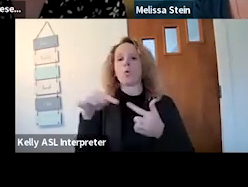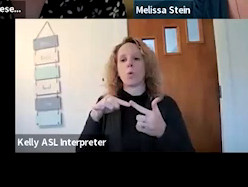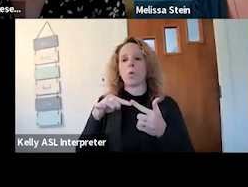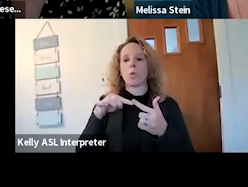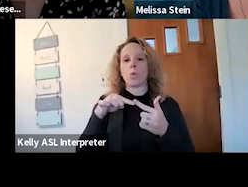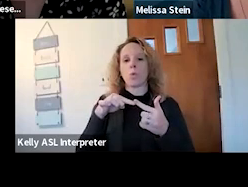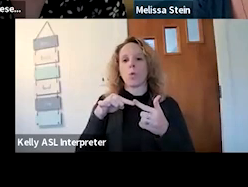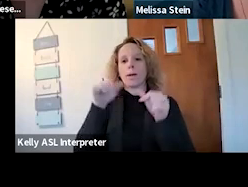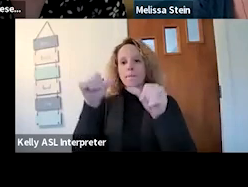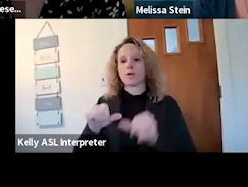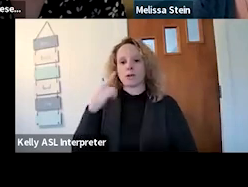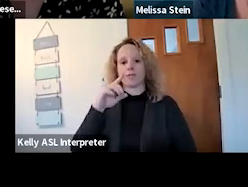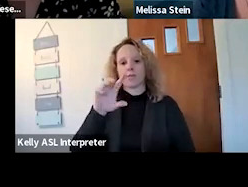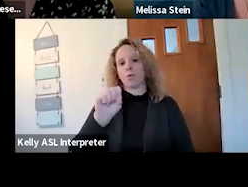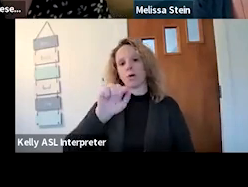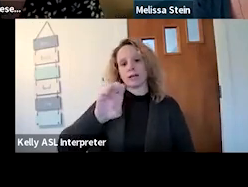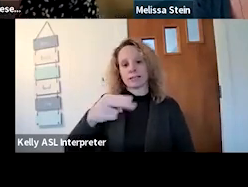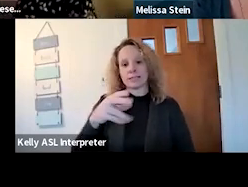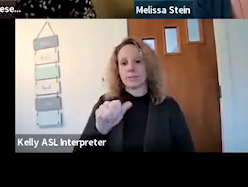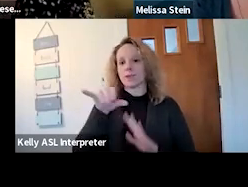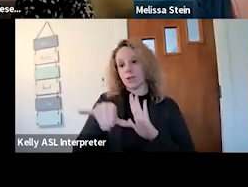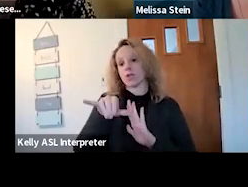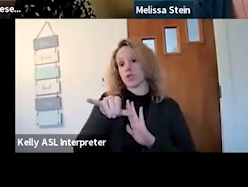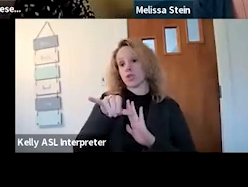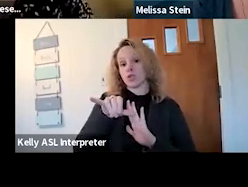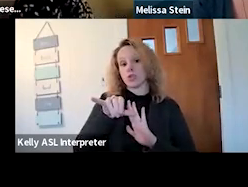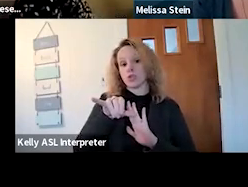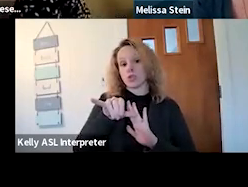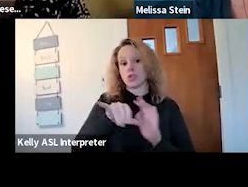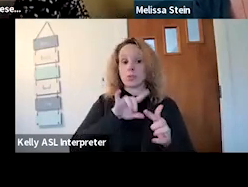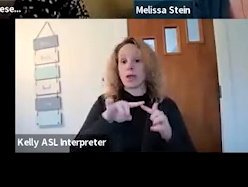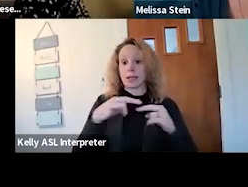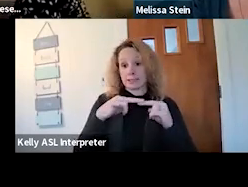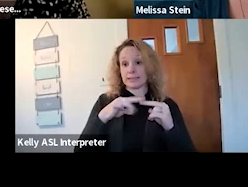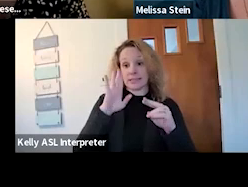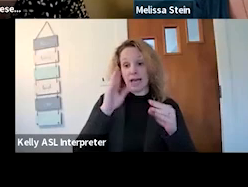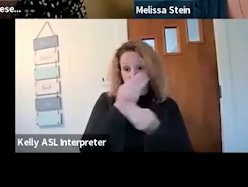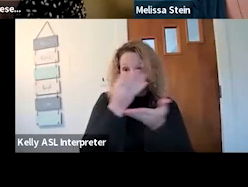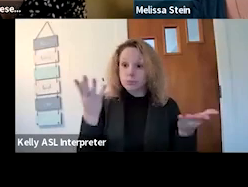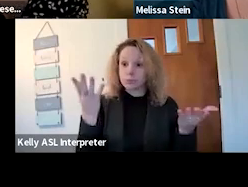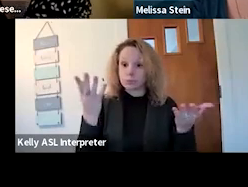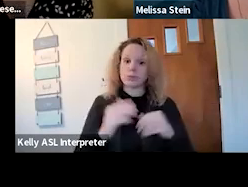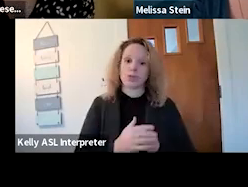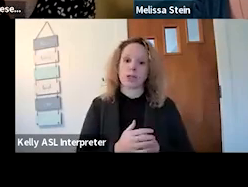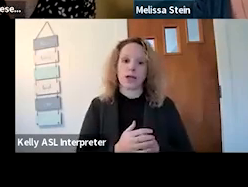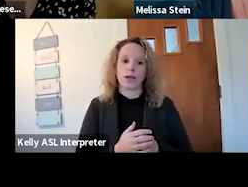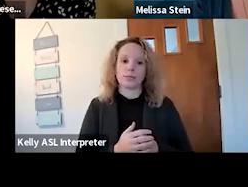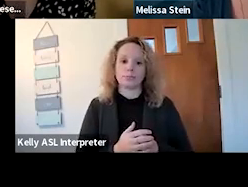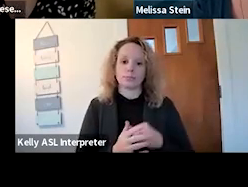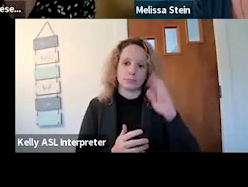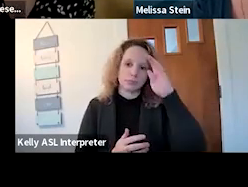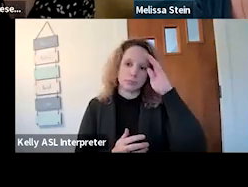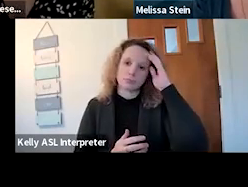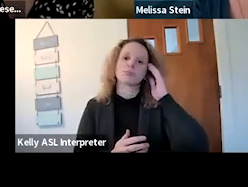is posted to SAMHSA's YouTube channel. We'll also share the slides of the presentations to all webinar